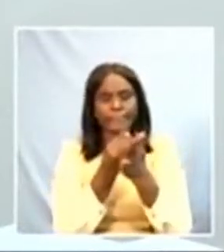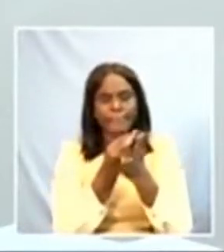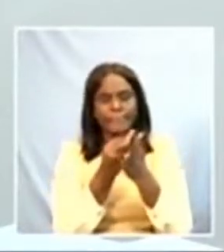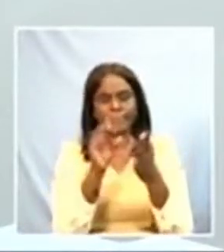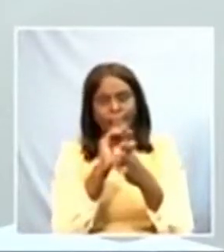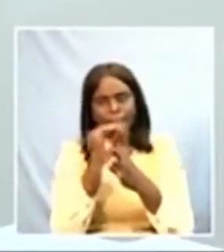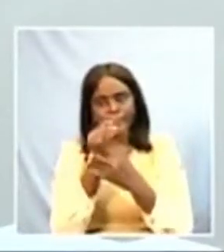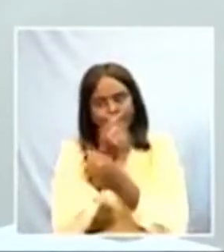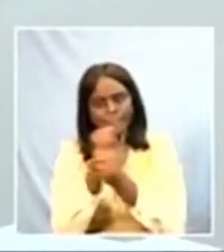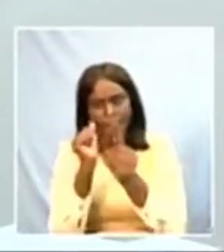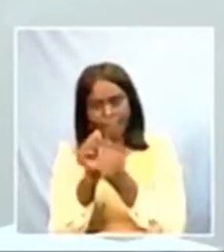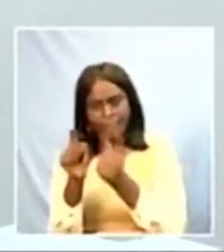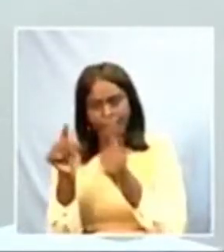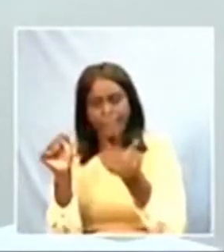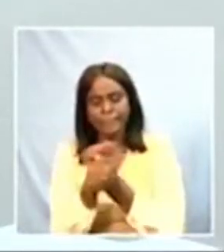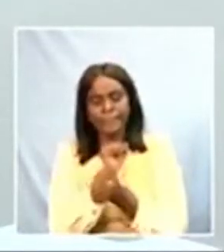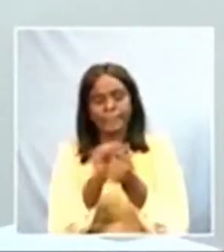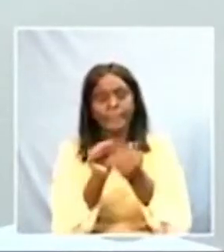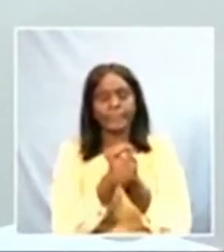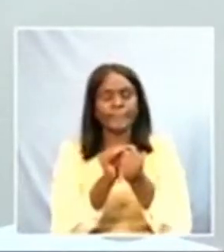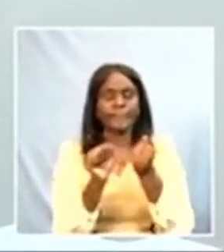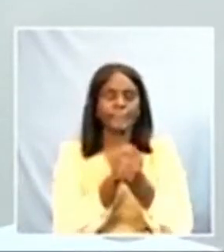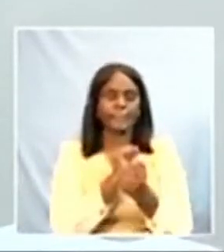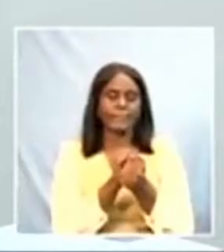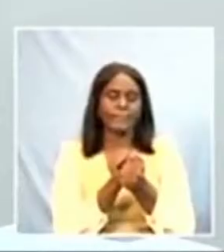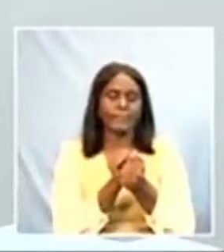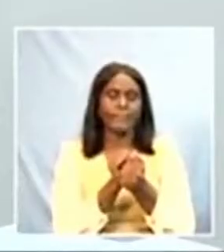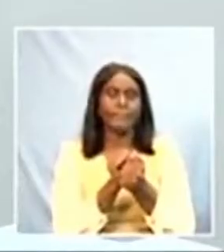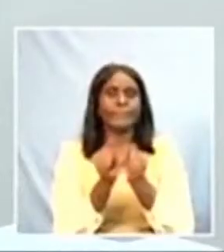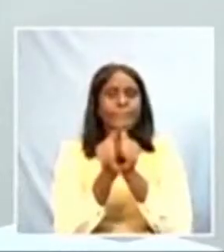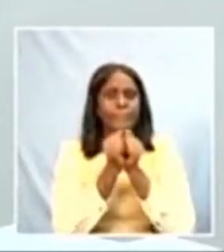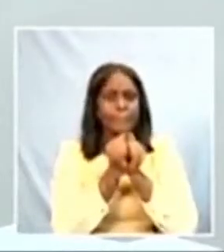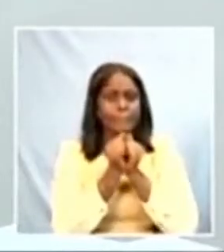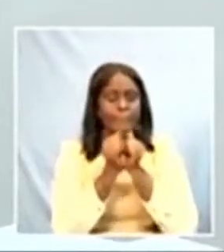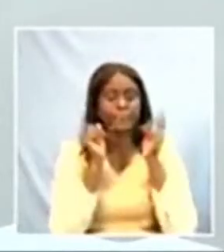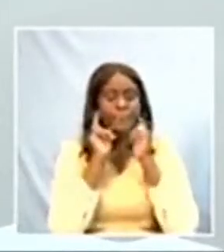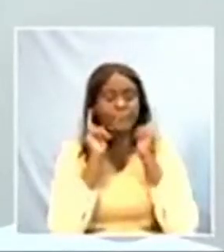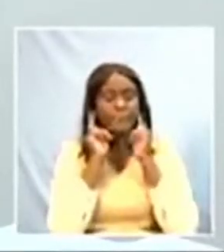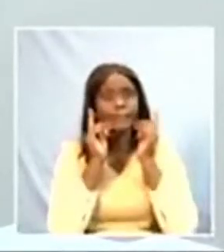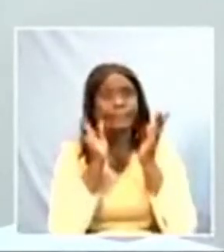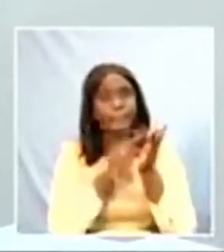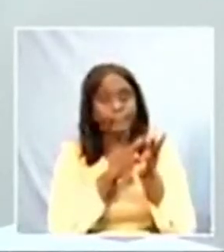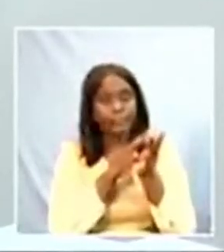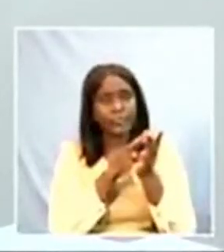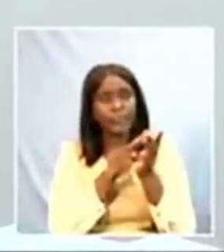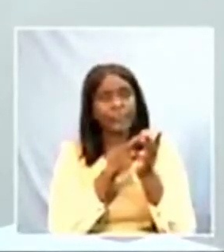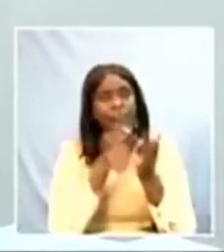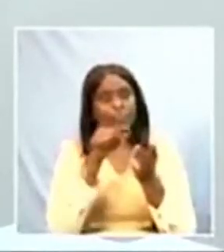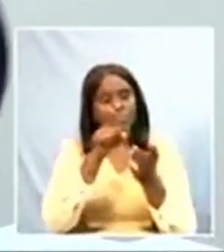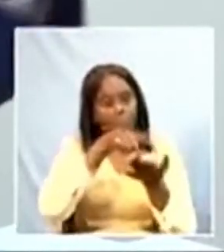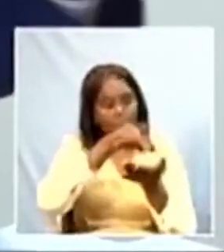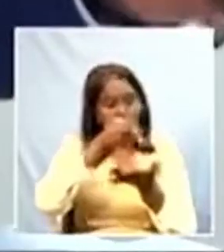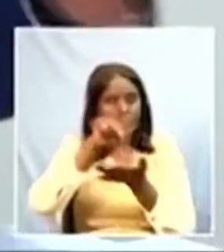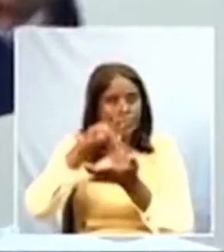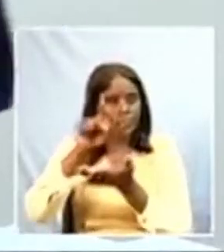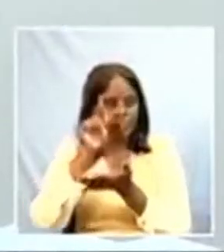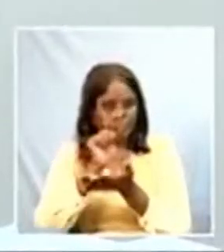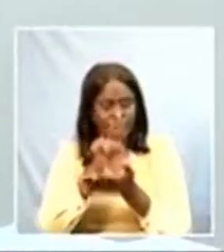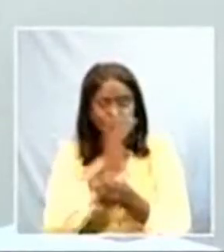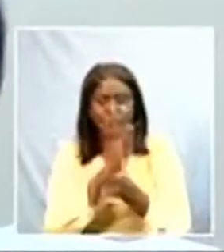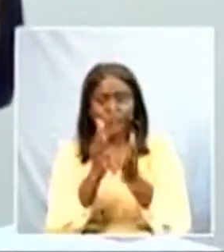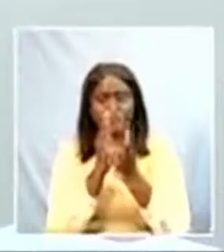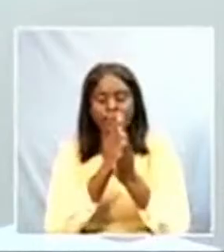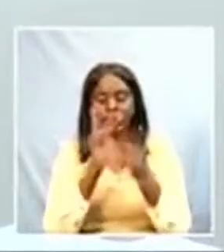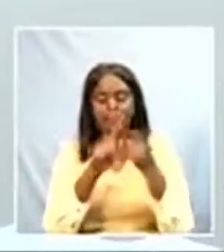nor settled the liquidated damages. Are we together? You pay this contractor